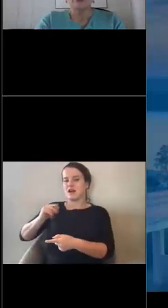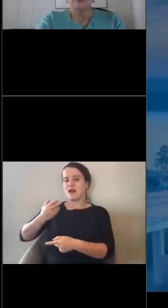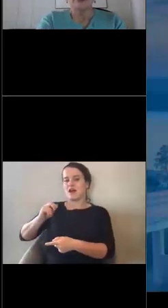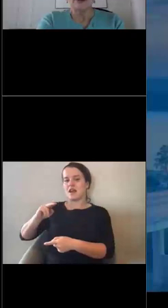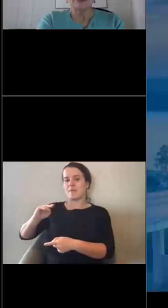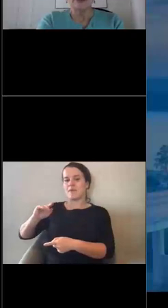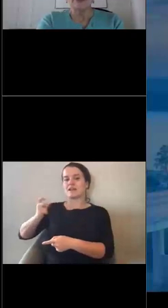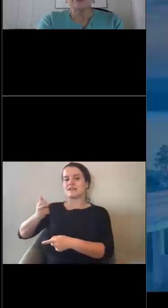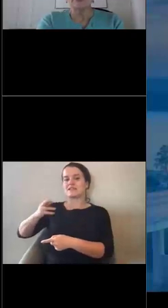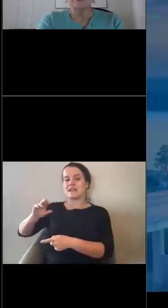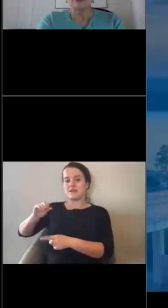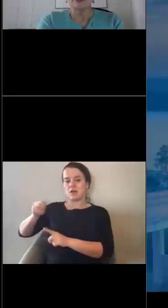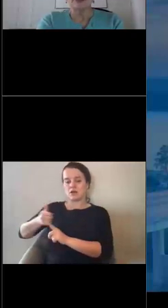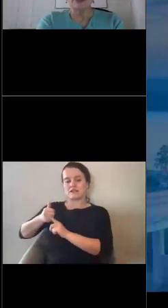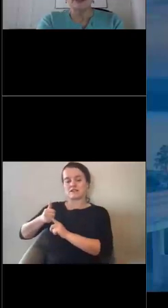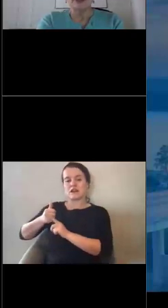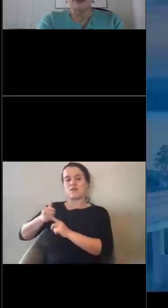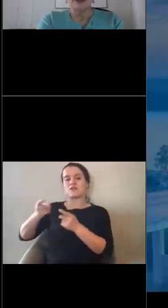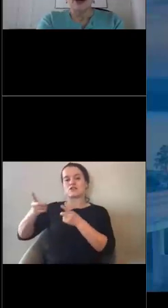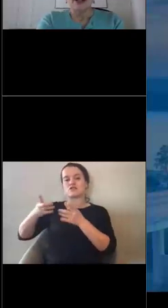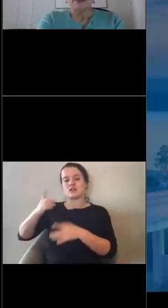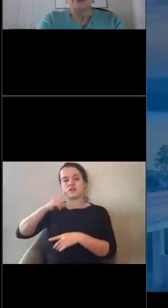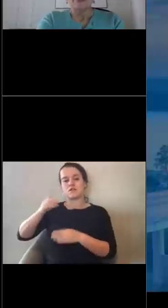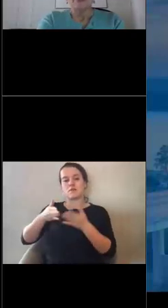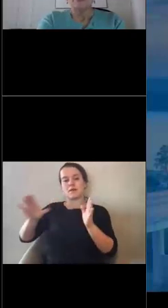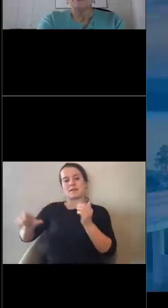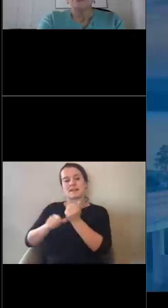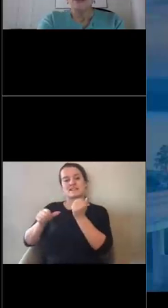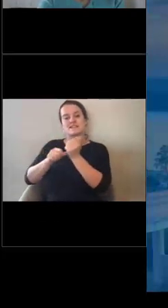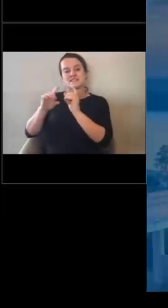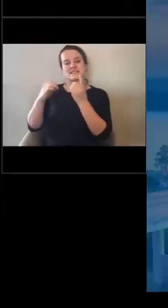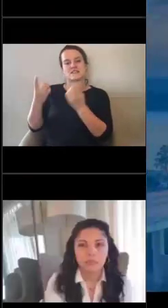Director of the Public Assistance Division. Ana?